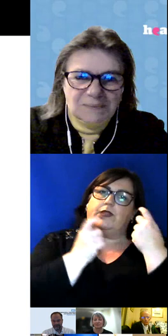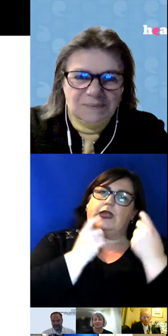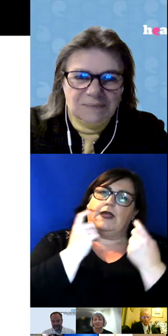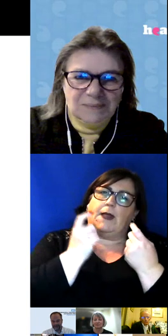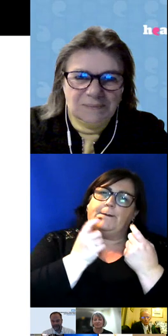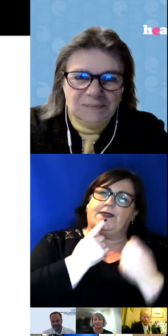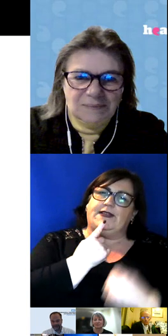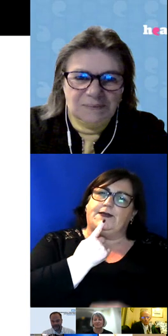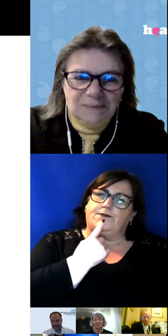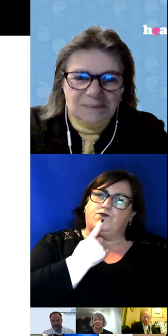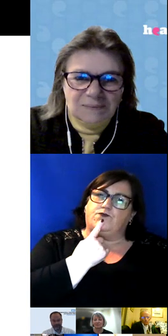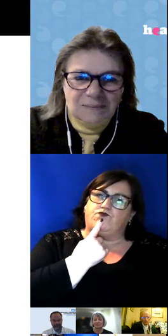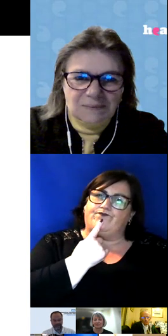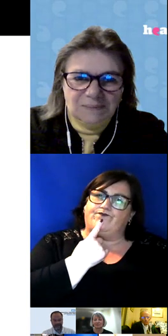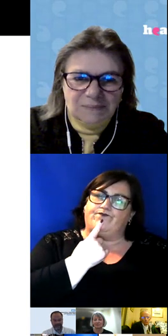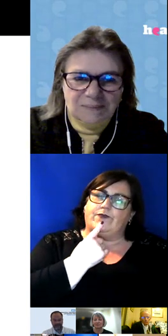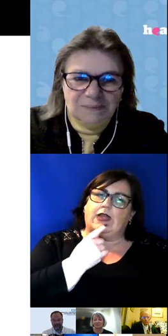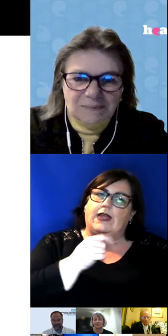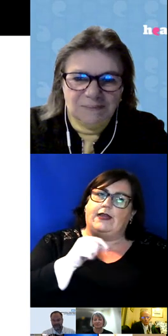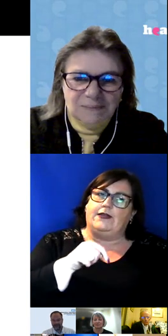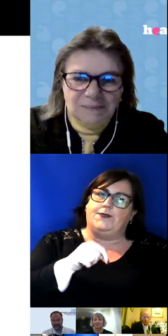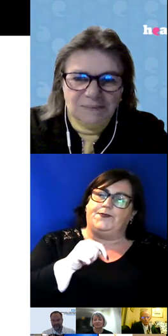is going to be a far more